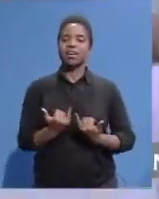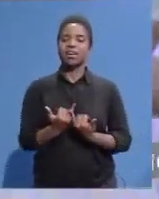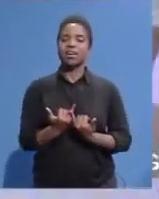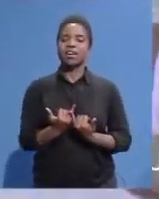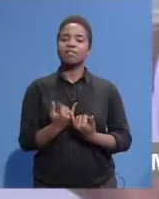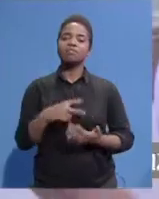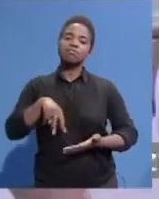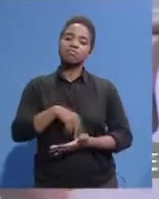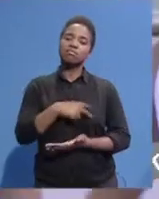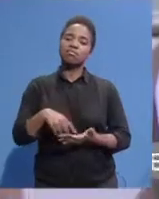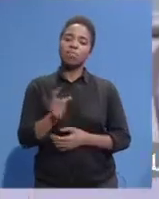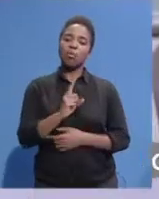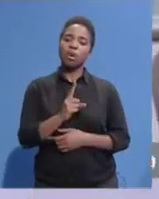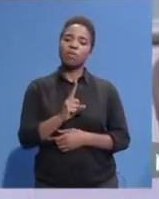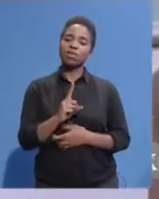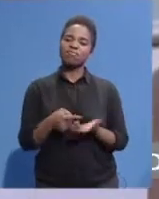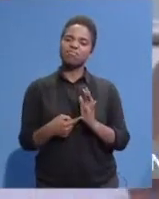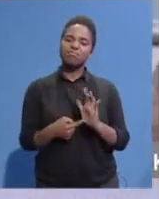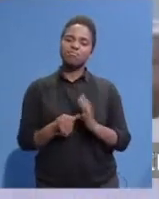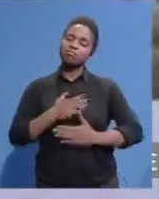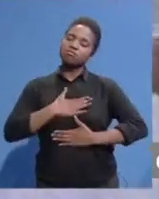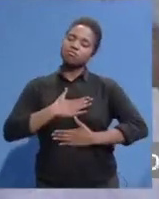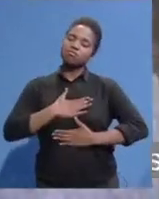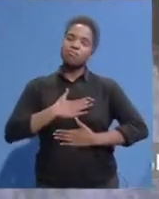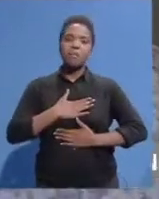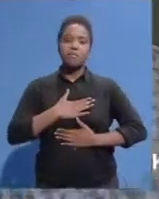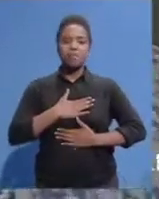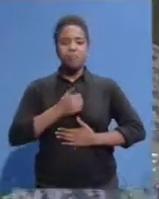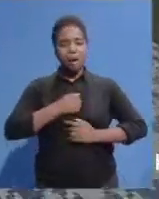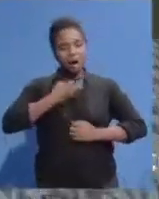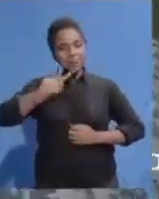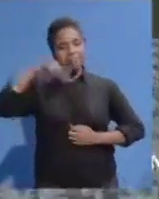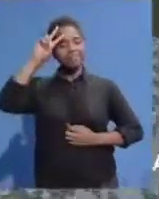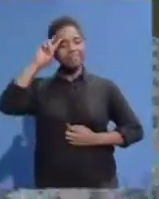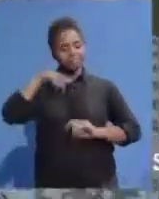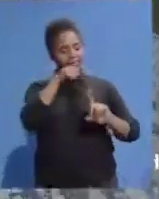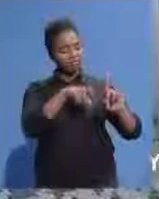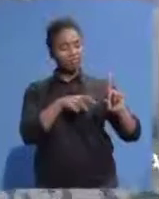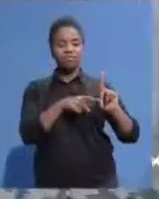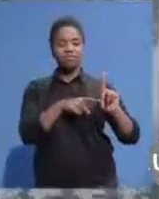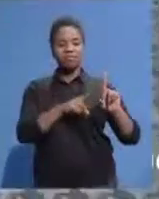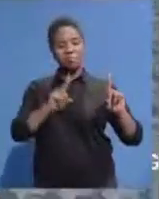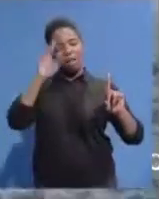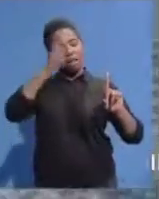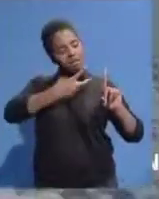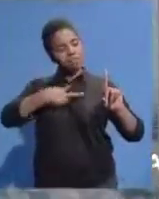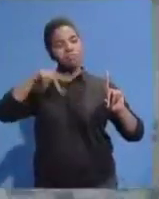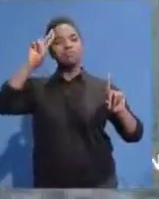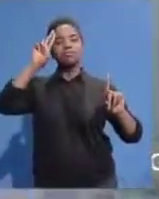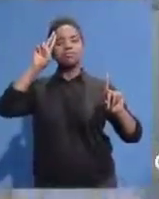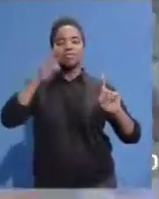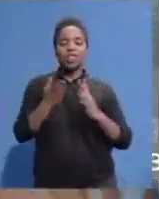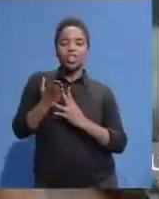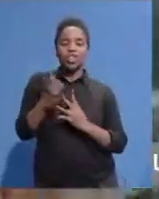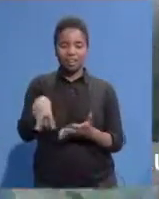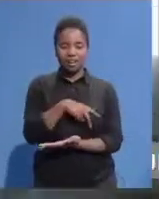doing is they will just be expressing their understanding of a man, one human being, that has influenced their